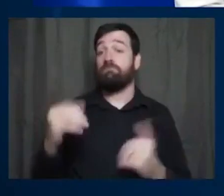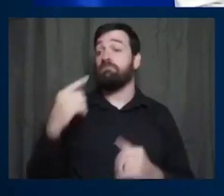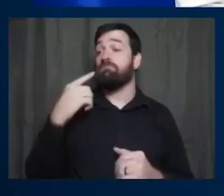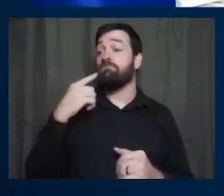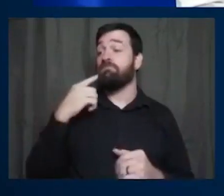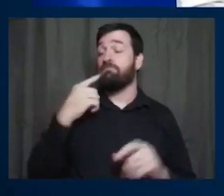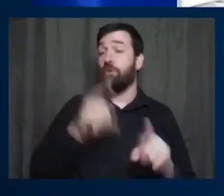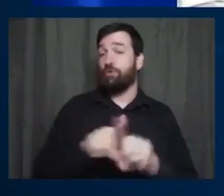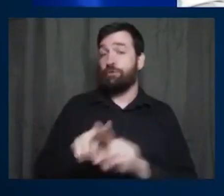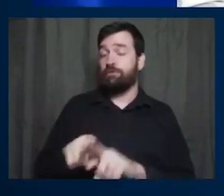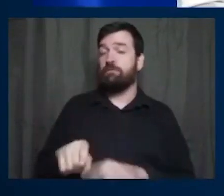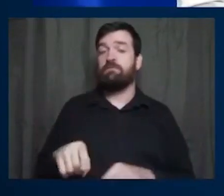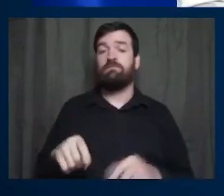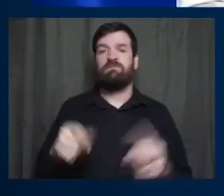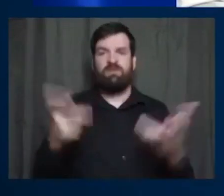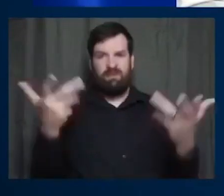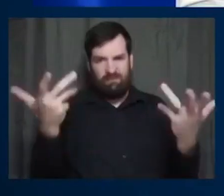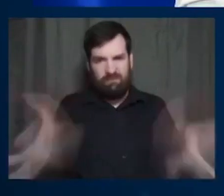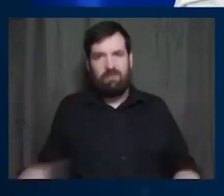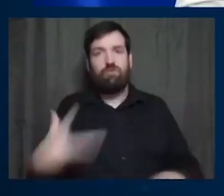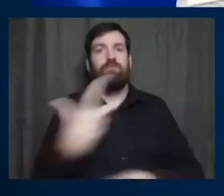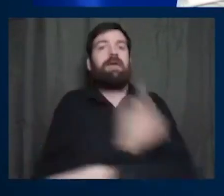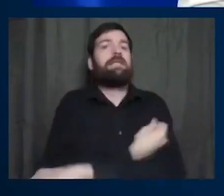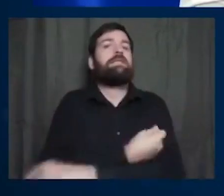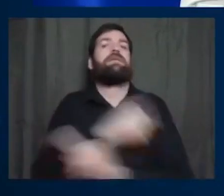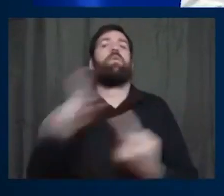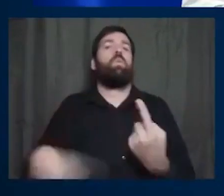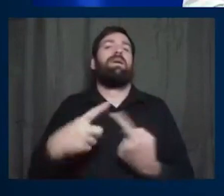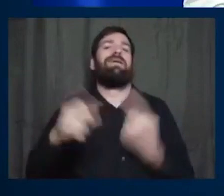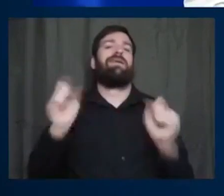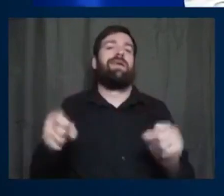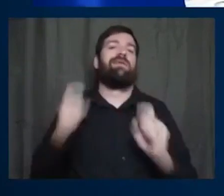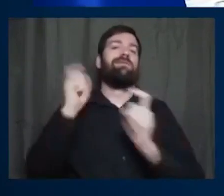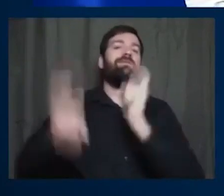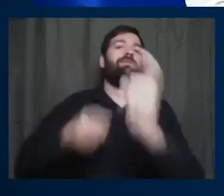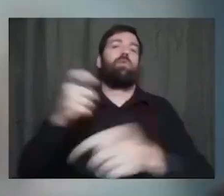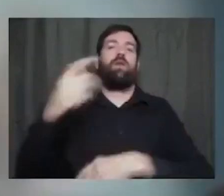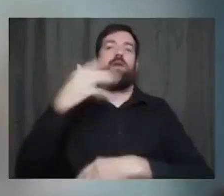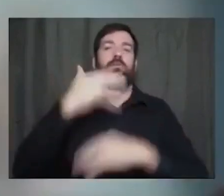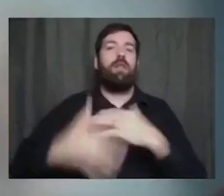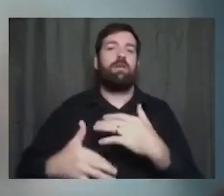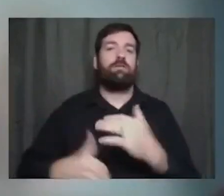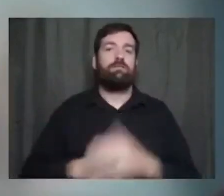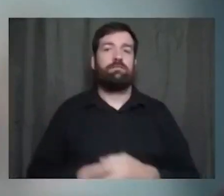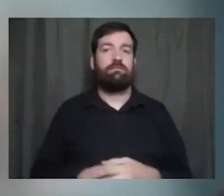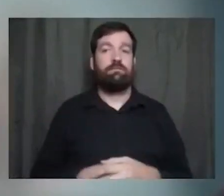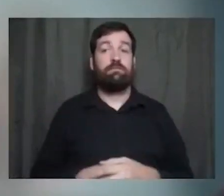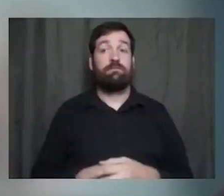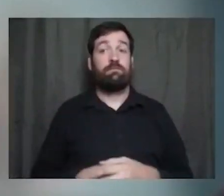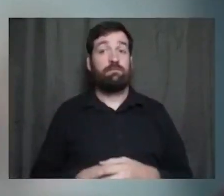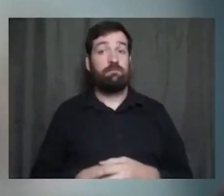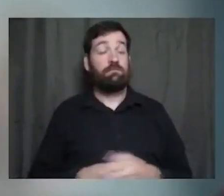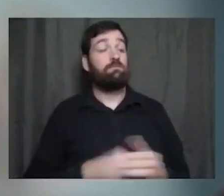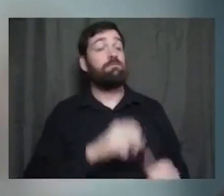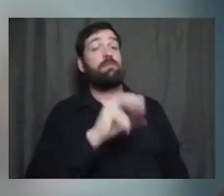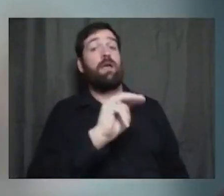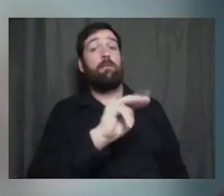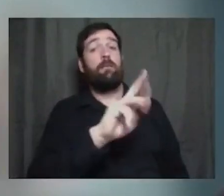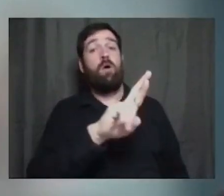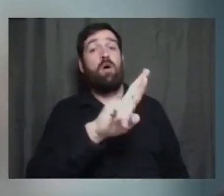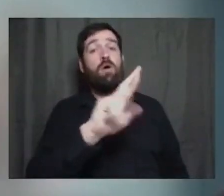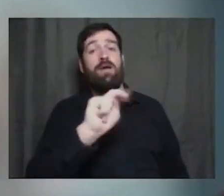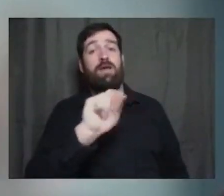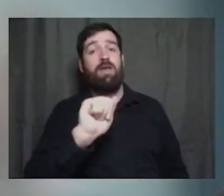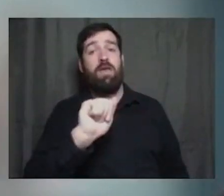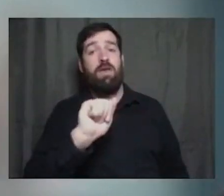after getting the vaccination do I have to wait before donating blood? So if you received an mRNA vaccination, you do not